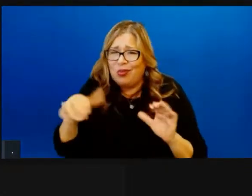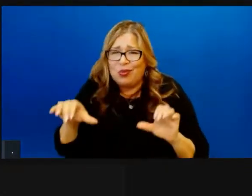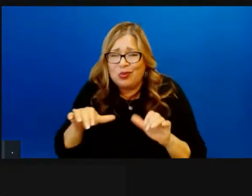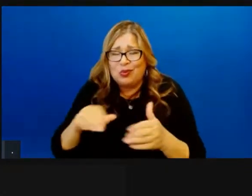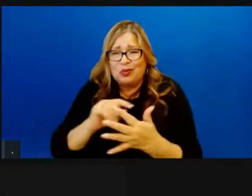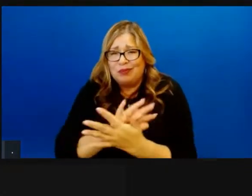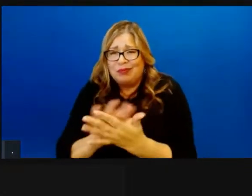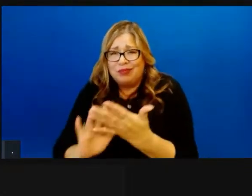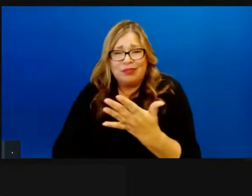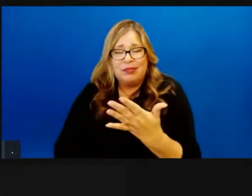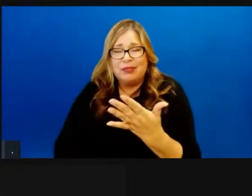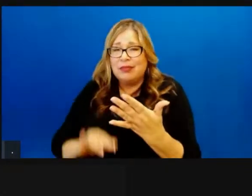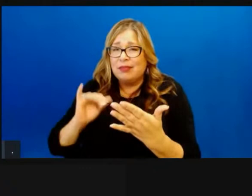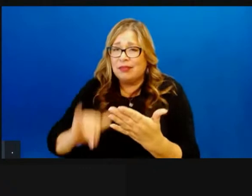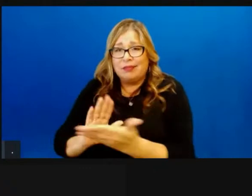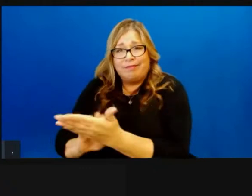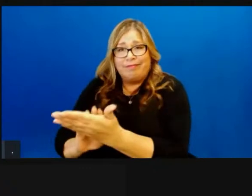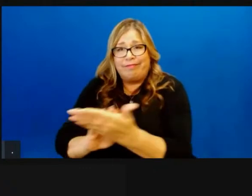again,